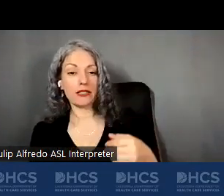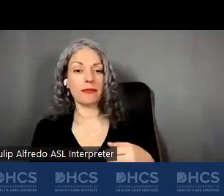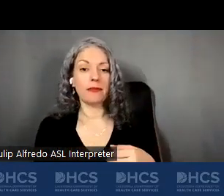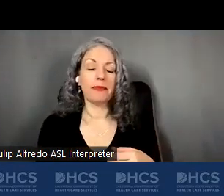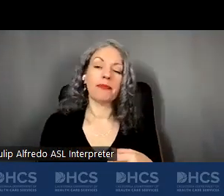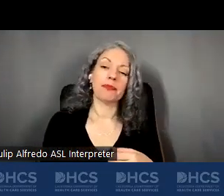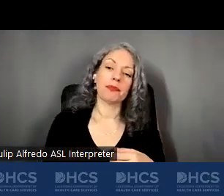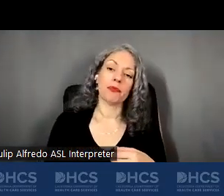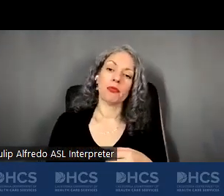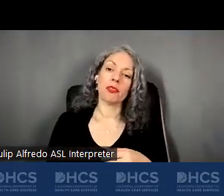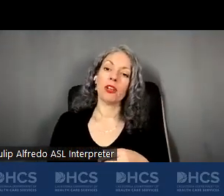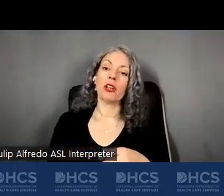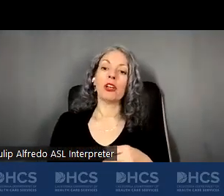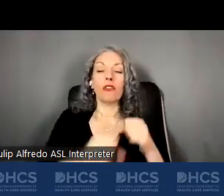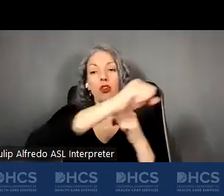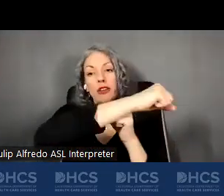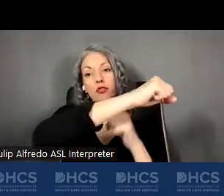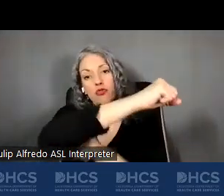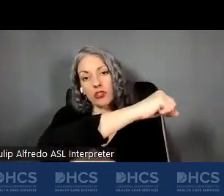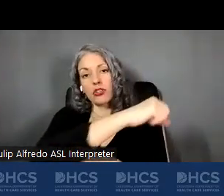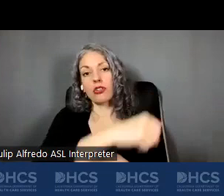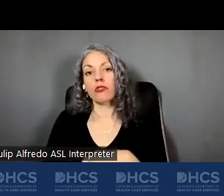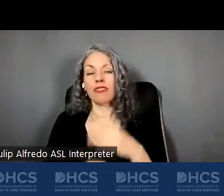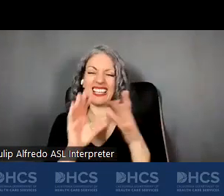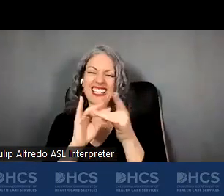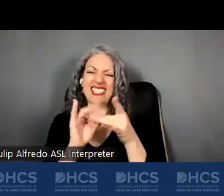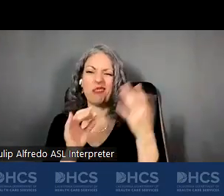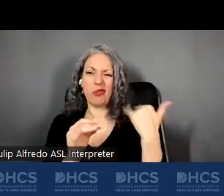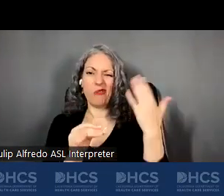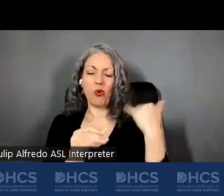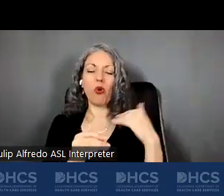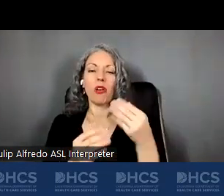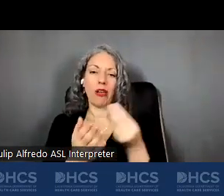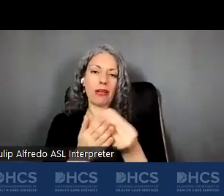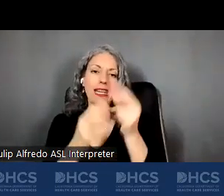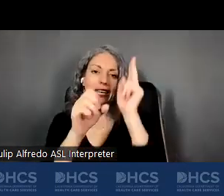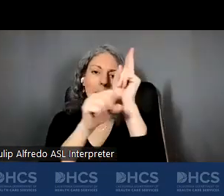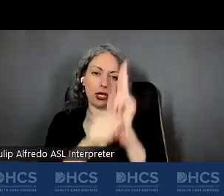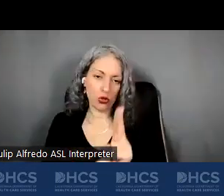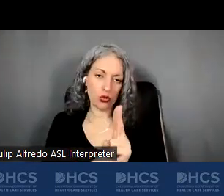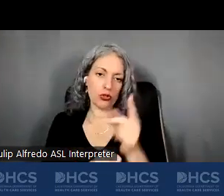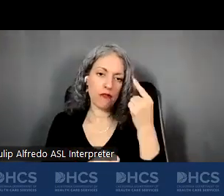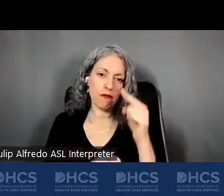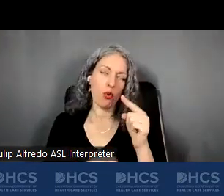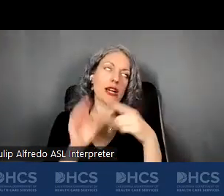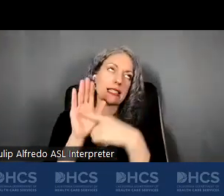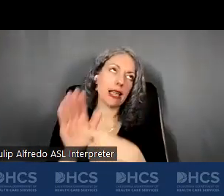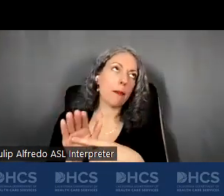In terms of infrastructure, as I mentioned earlier, the dollars can be used to, say, for example, to